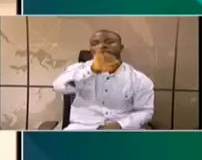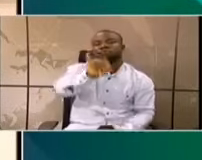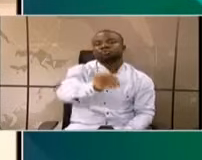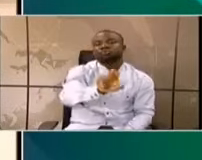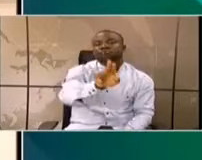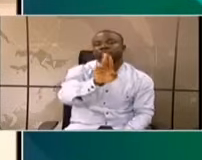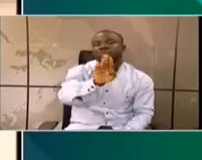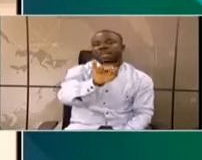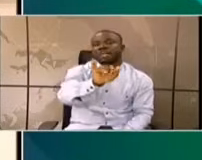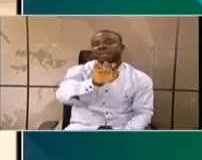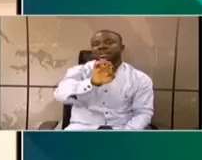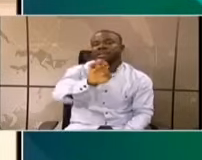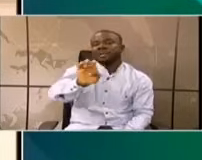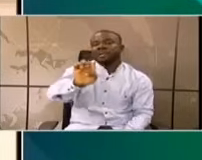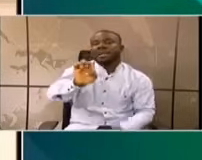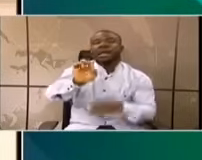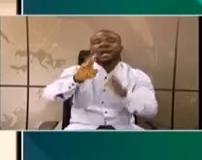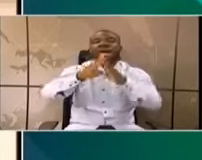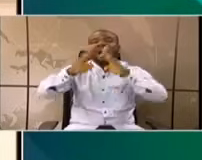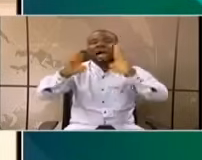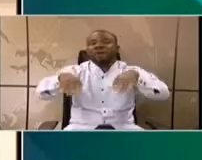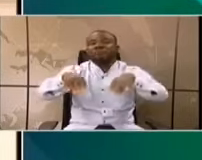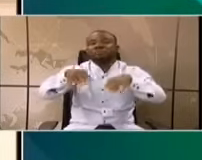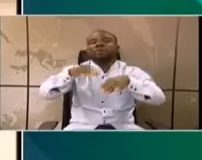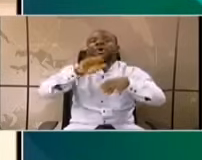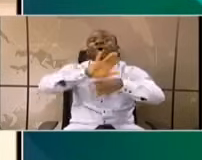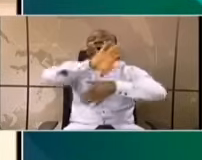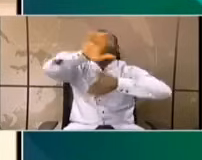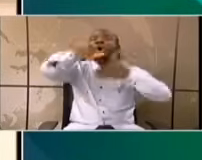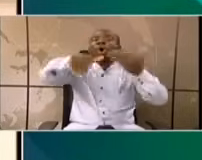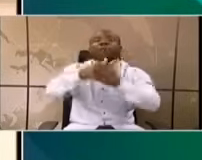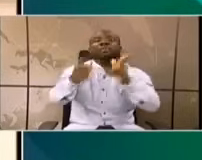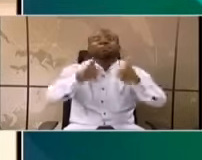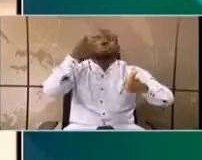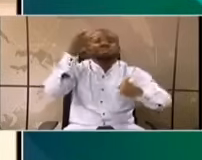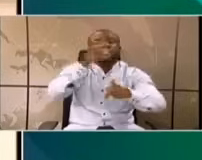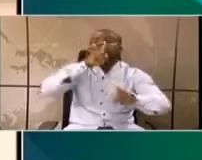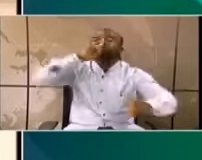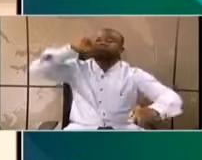involved! As so Mayana, so Maya!